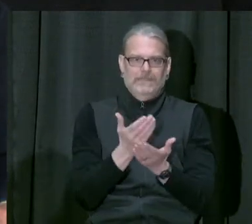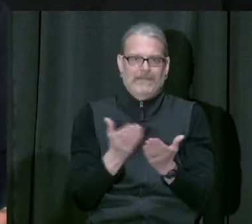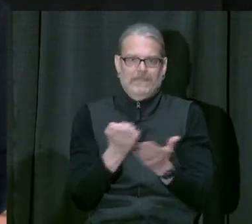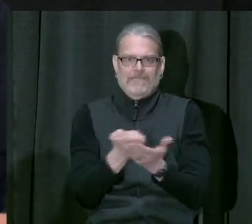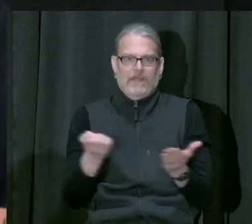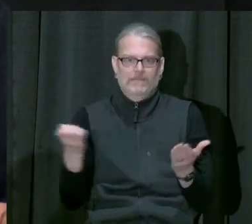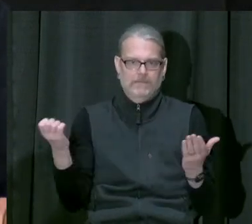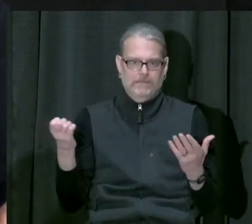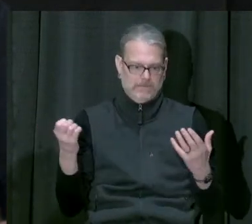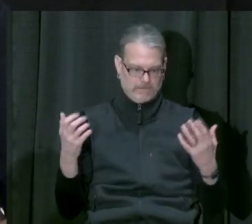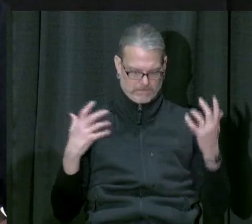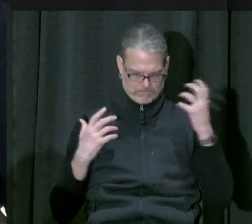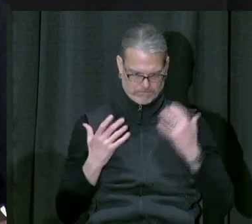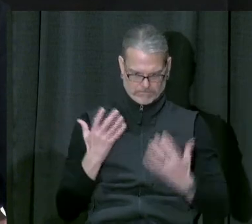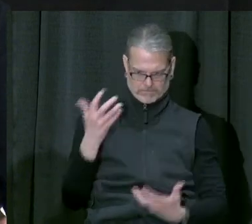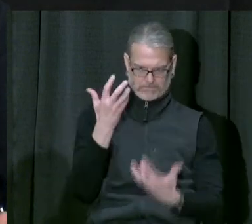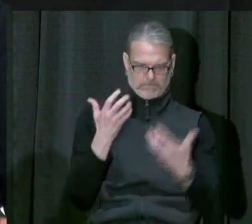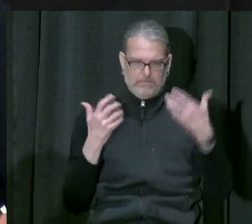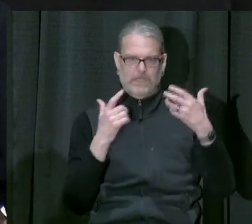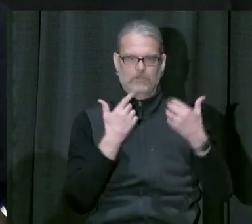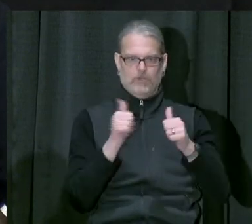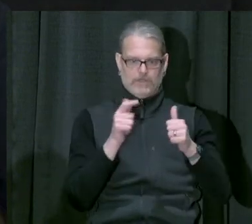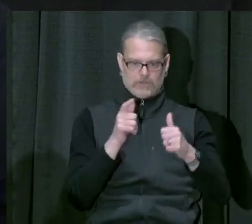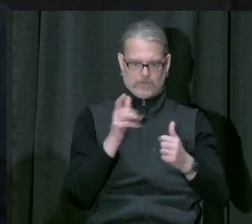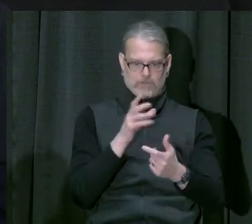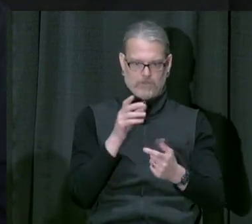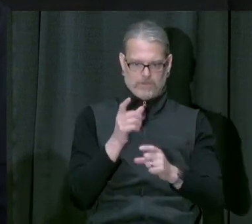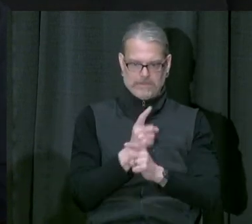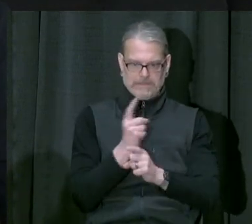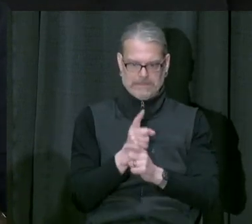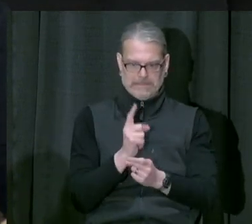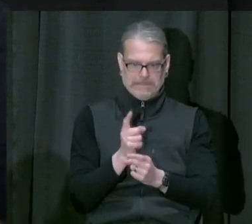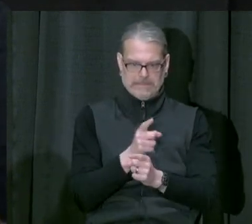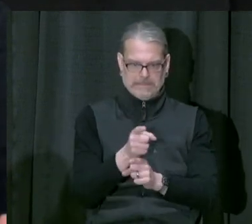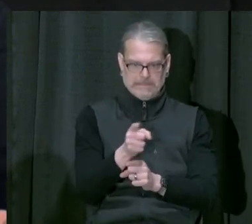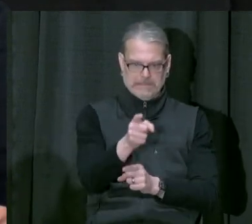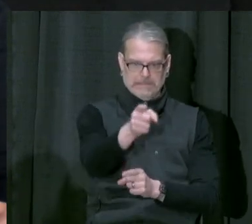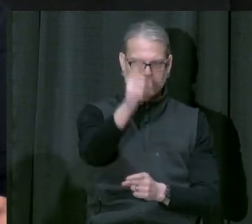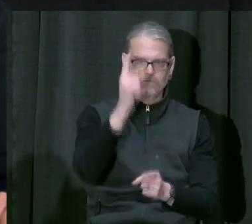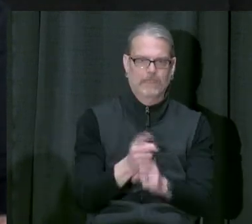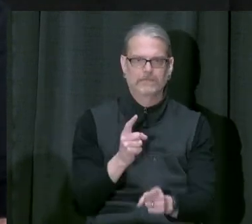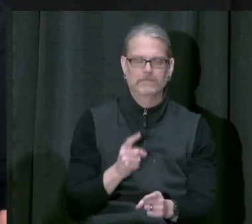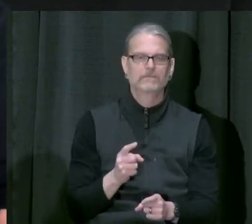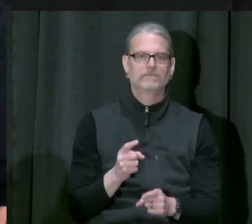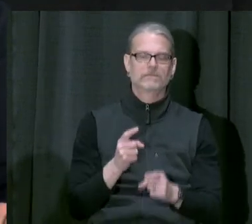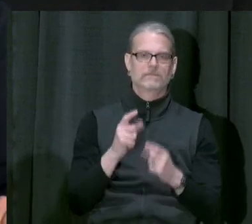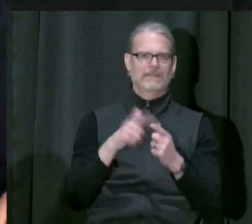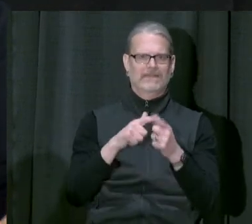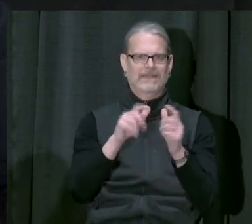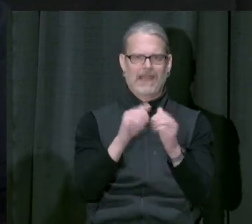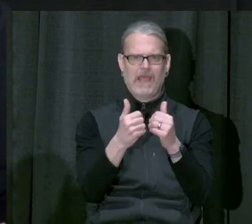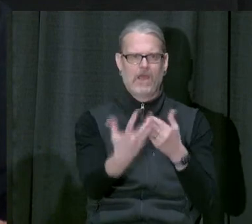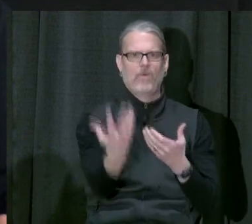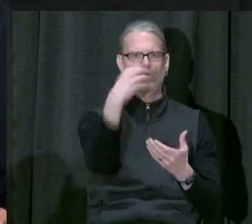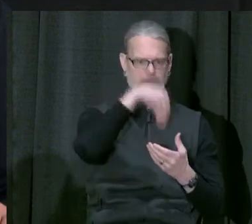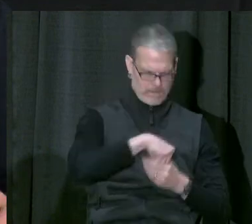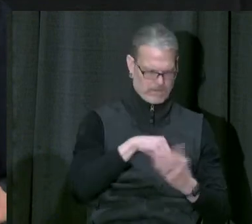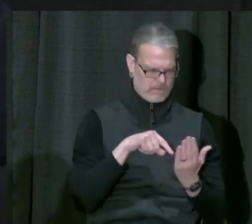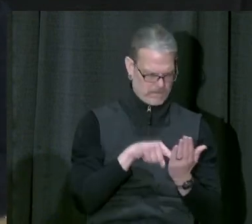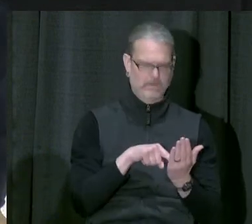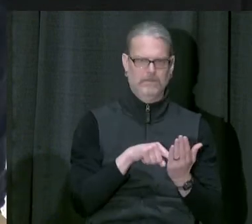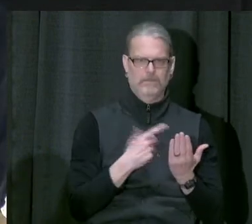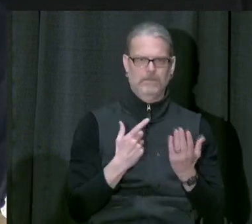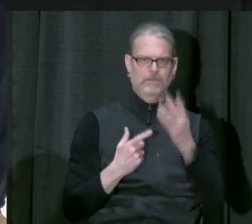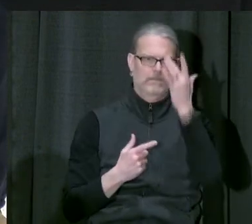right. And we really needed to get to where these things could be contained on the ubiquitous device that we all have, which